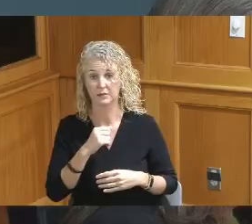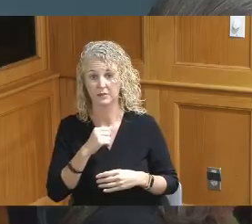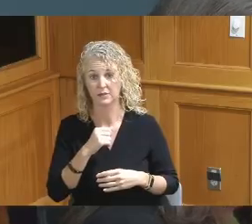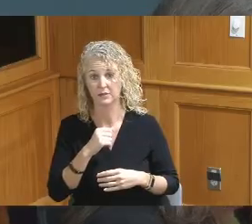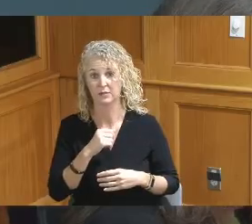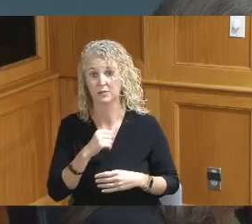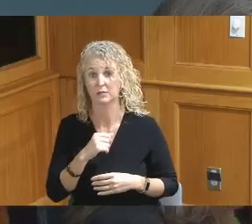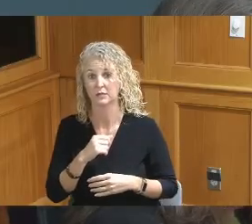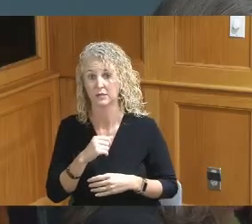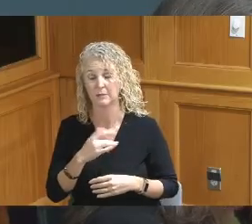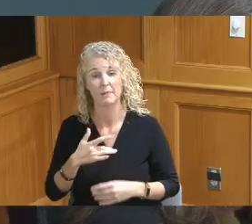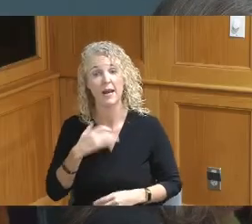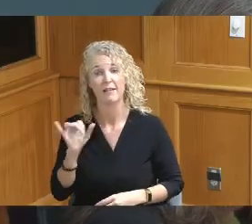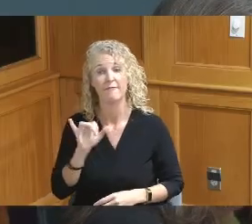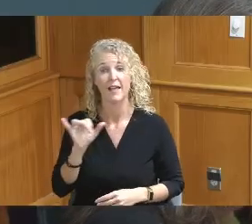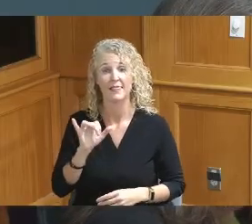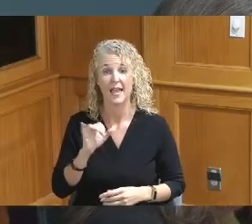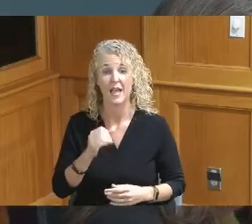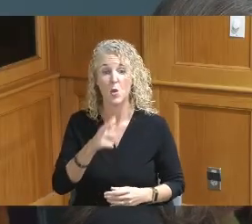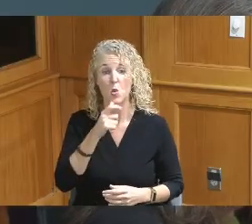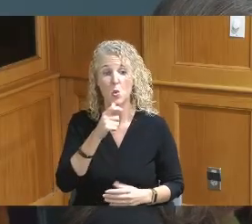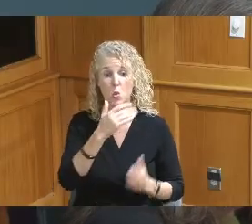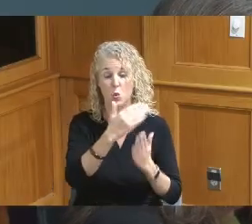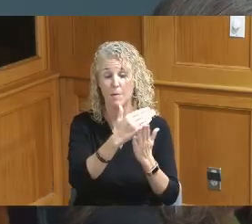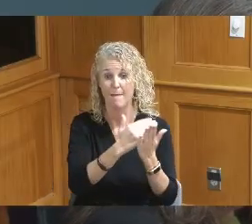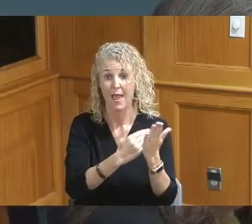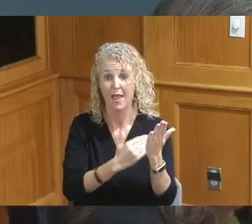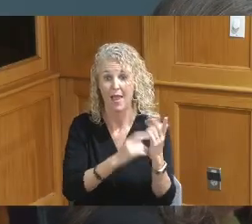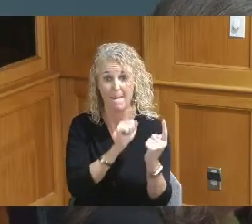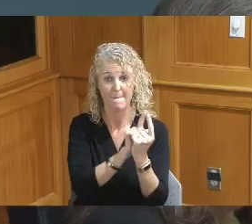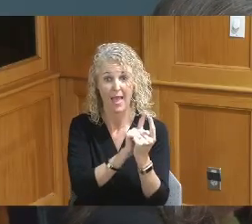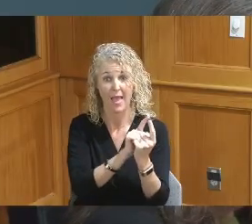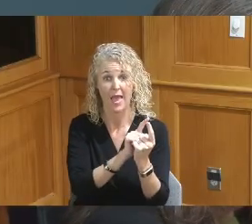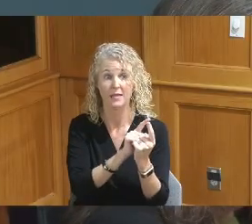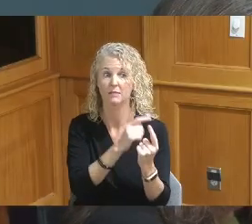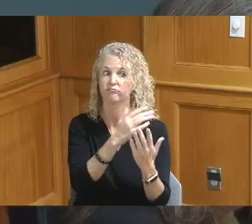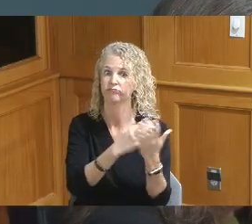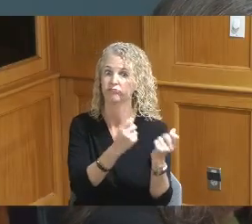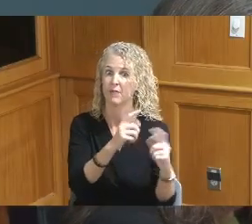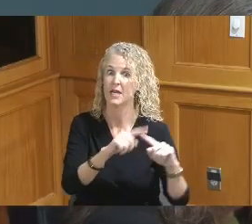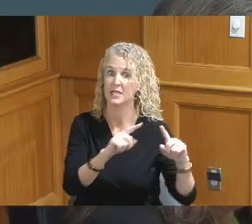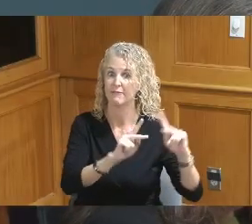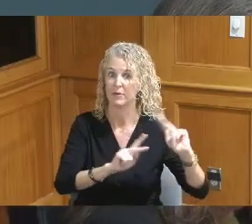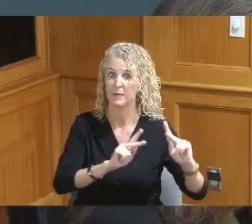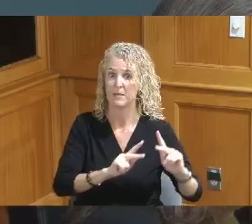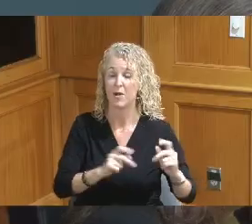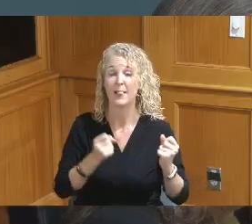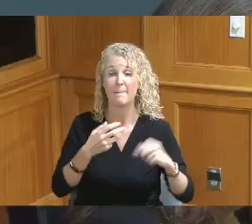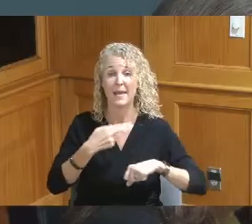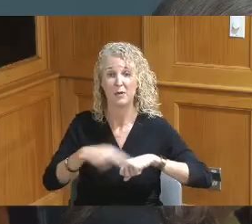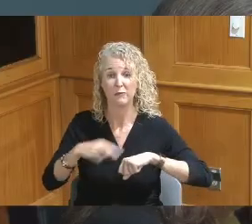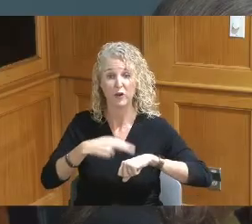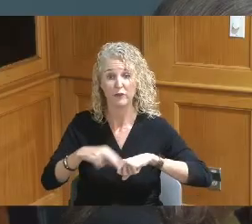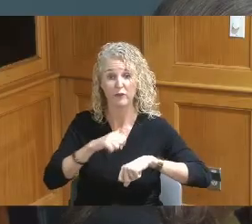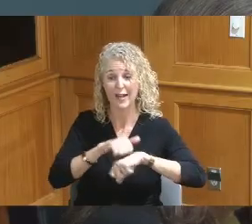was a very inclusive list. And I also want to thank you for all the referrals that I have sent to you. Many people